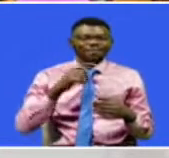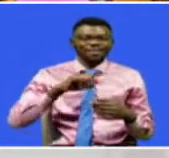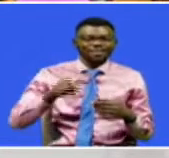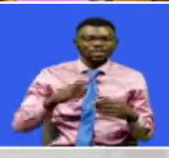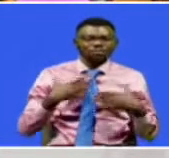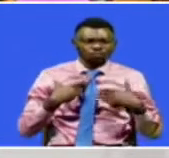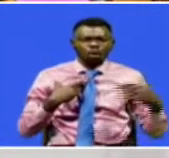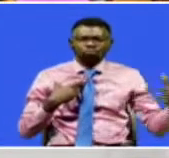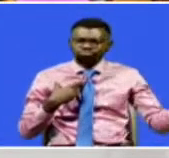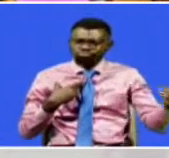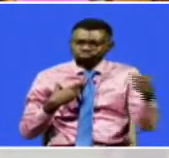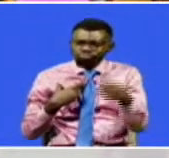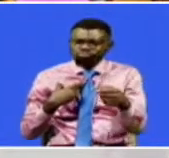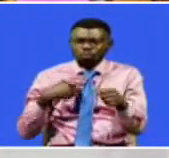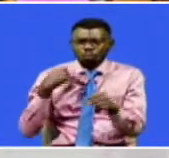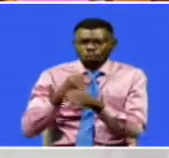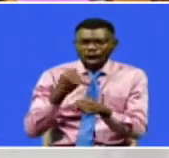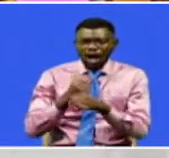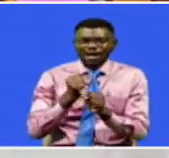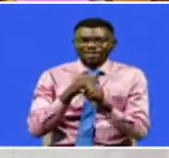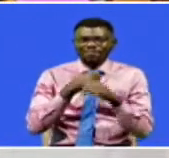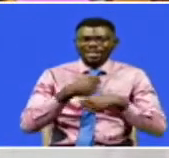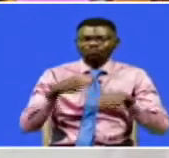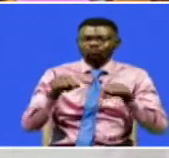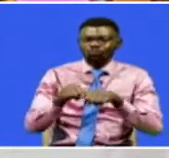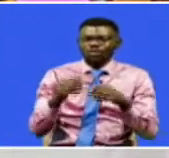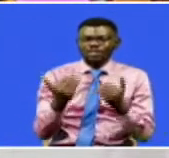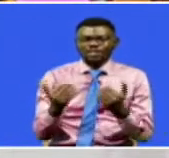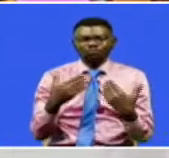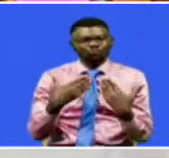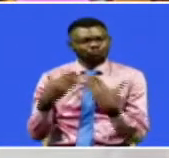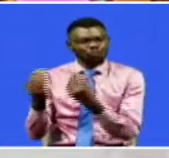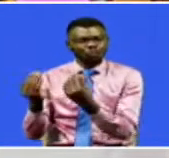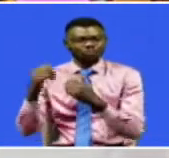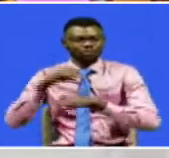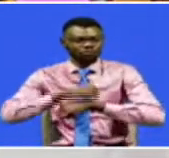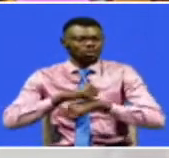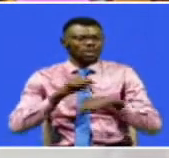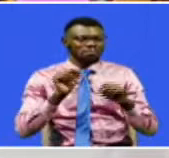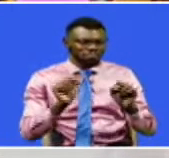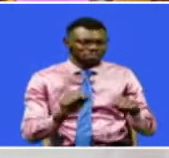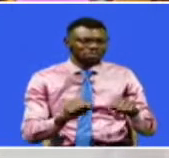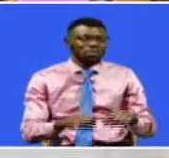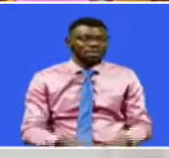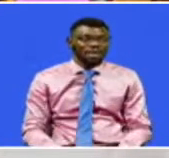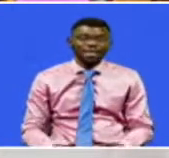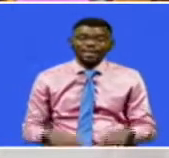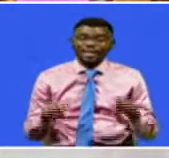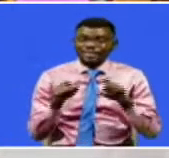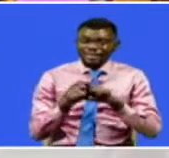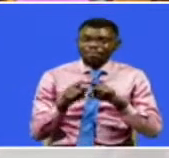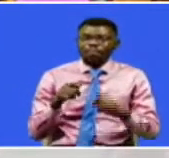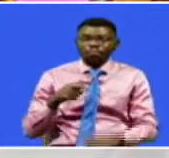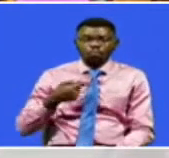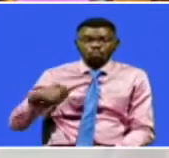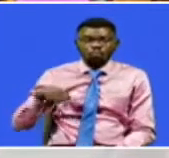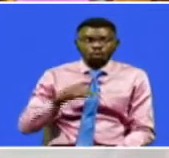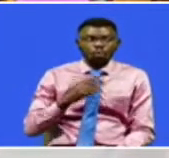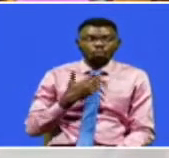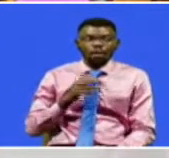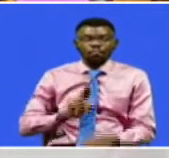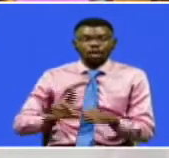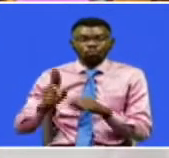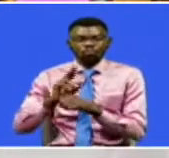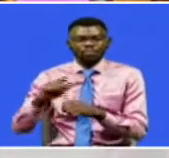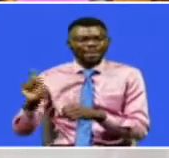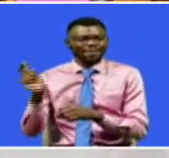people to make shoes just for our kids going to school. And we have said differently, we are going to use